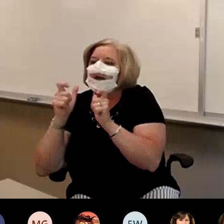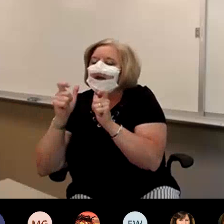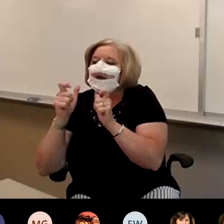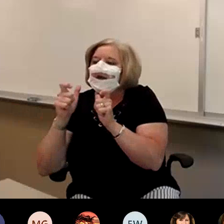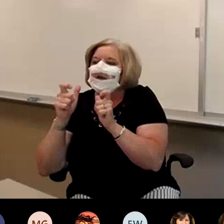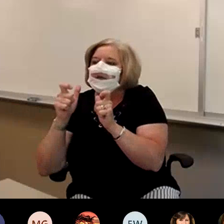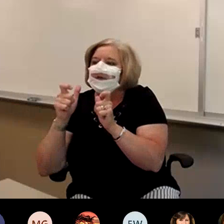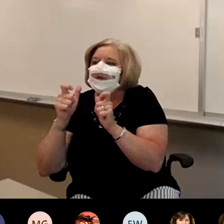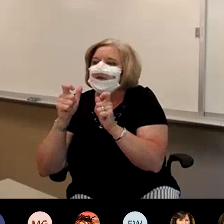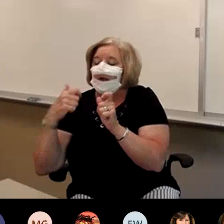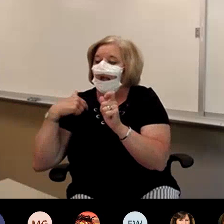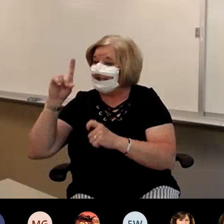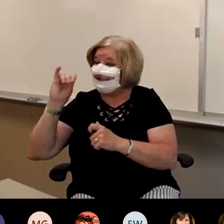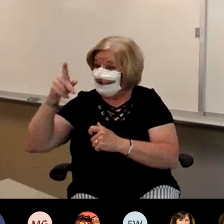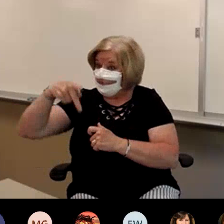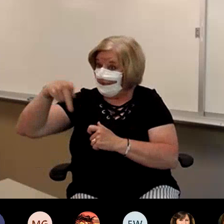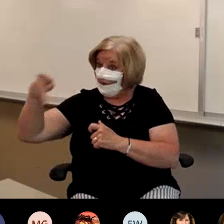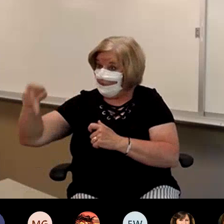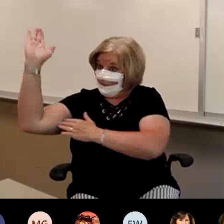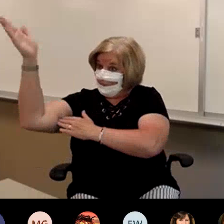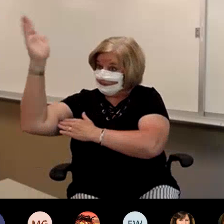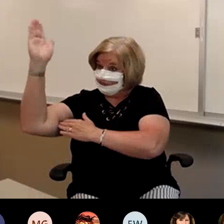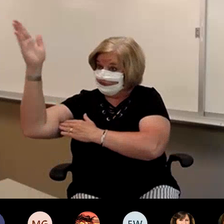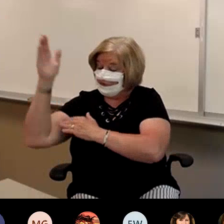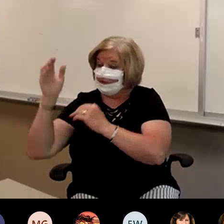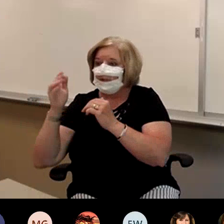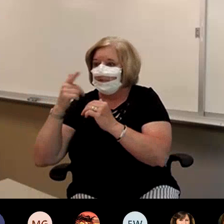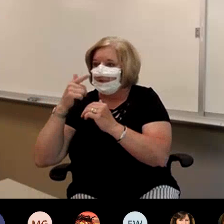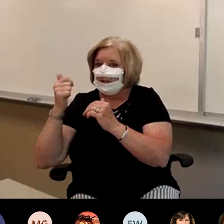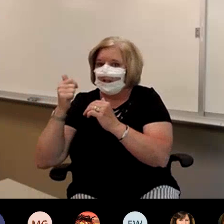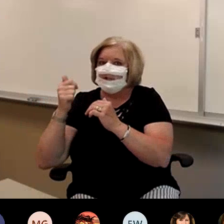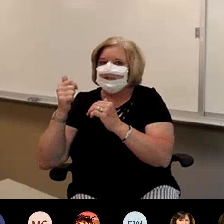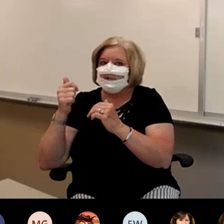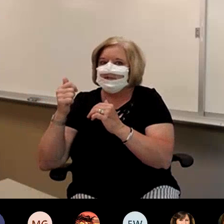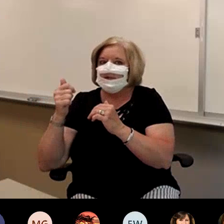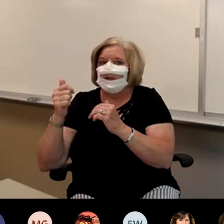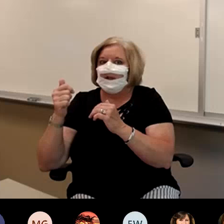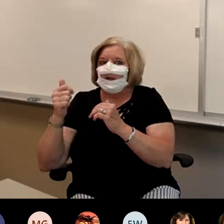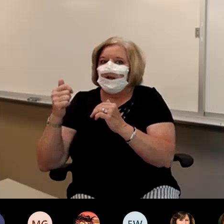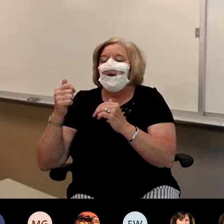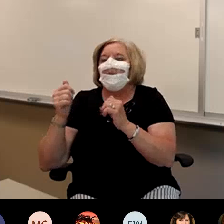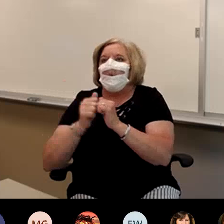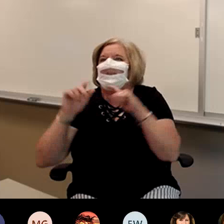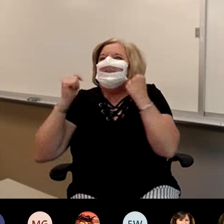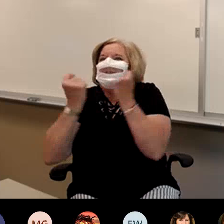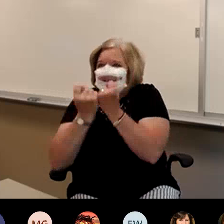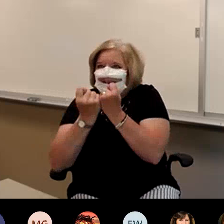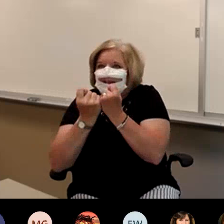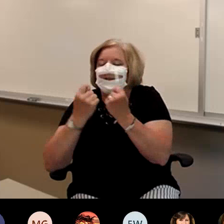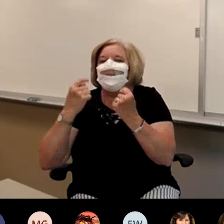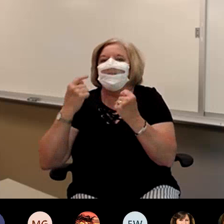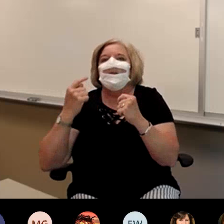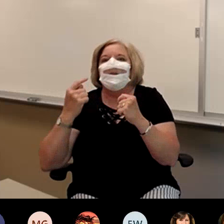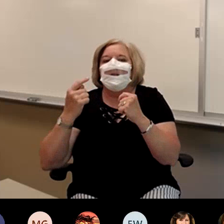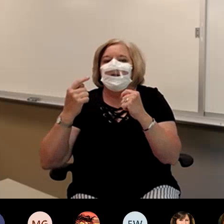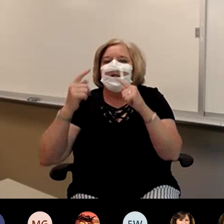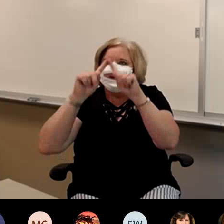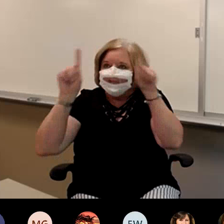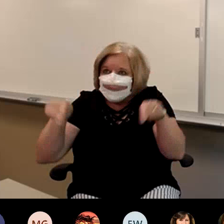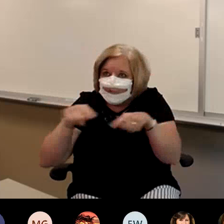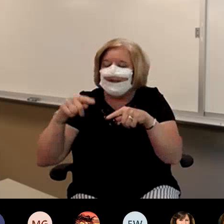done a PowerPoint presentation because within Teams, when I share my screen, I can't share the team view. So I had to